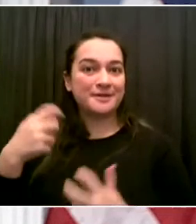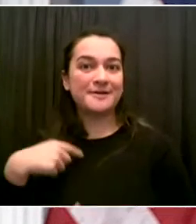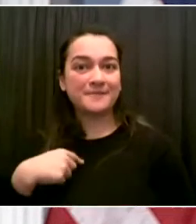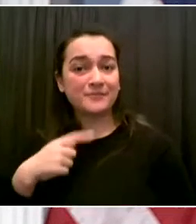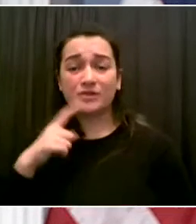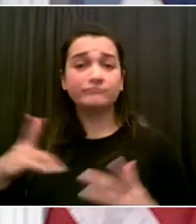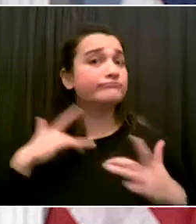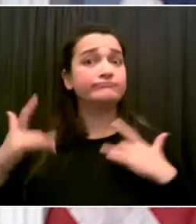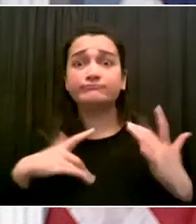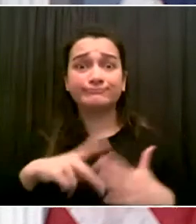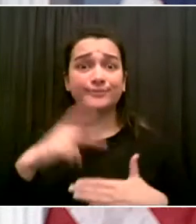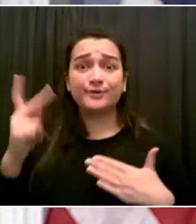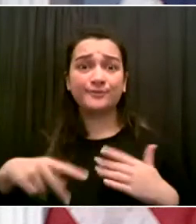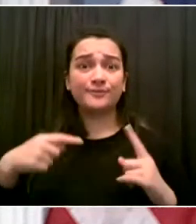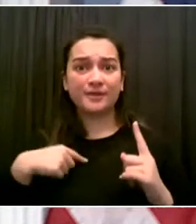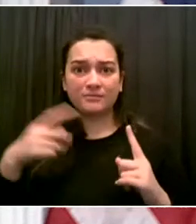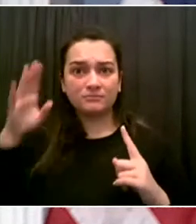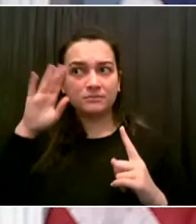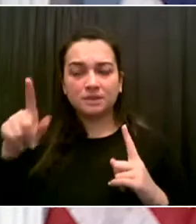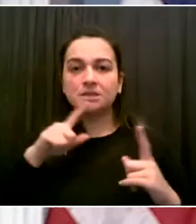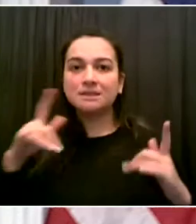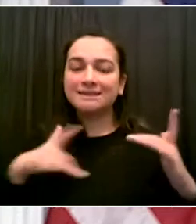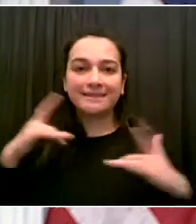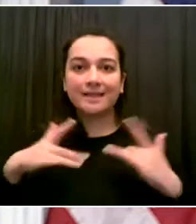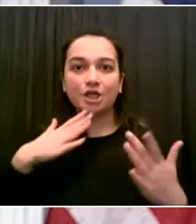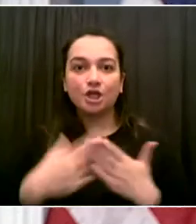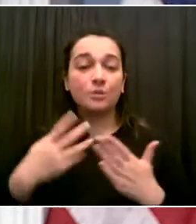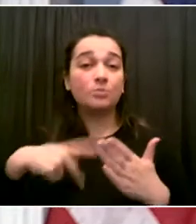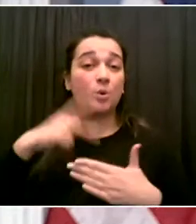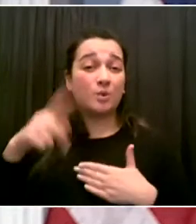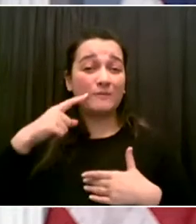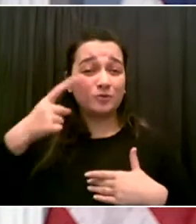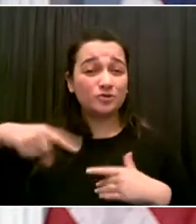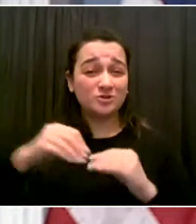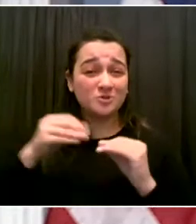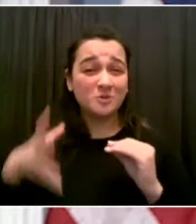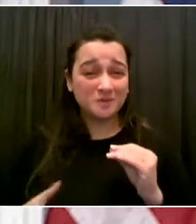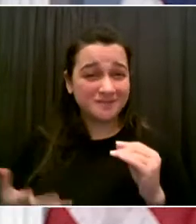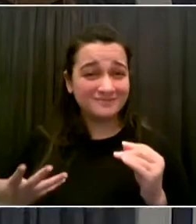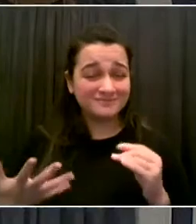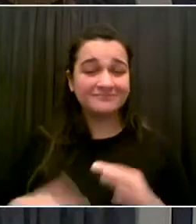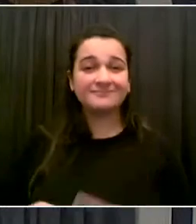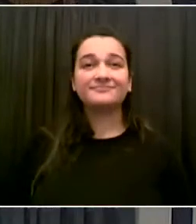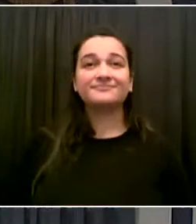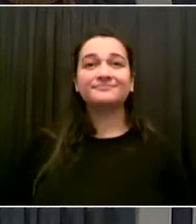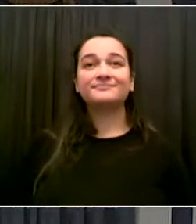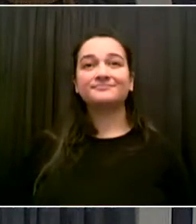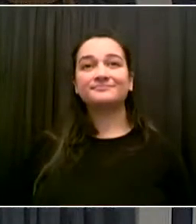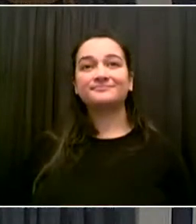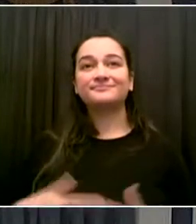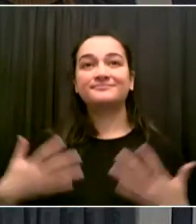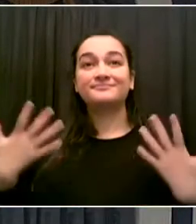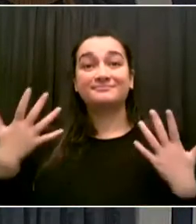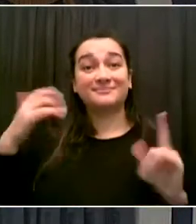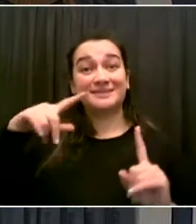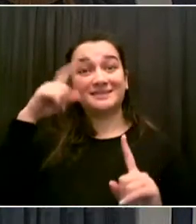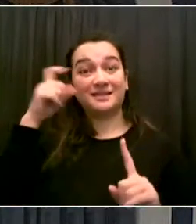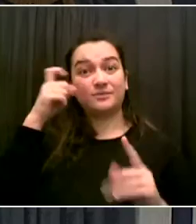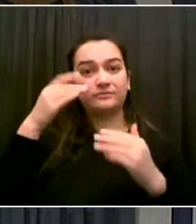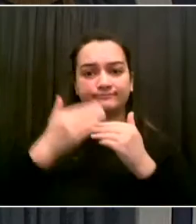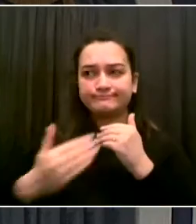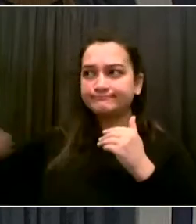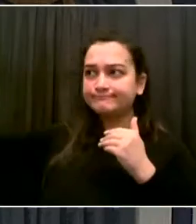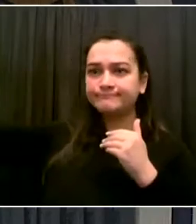is, as the mayor said, the new direction for what summer should be for young people in New York City. Yeah, and Nolan, just finishing this point from the Chancellor's